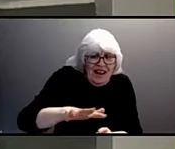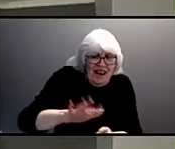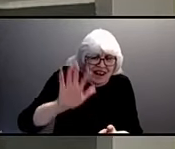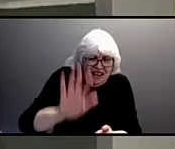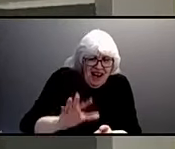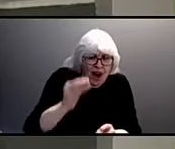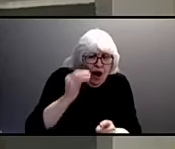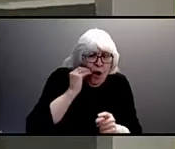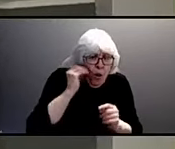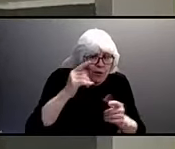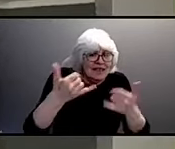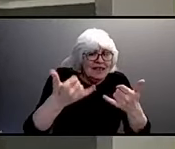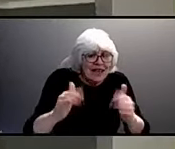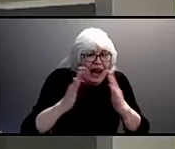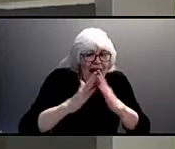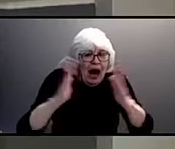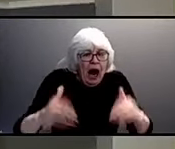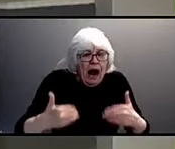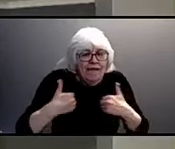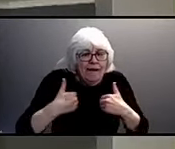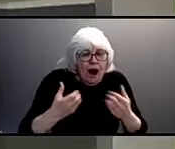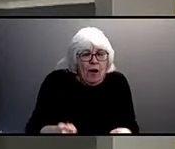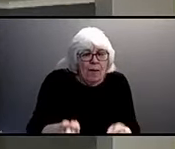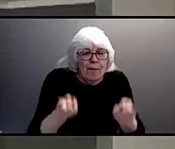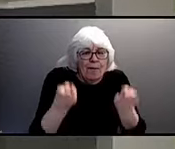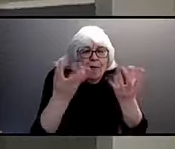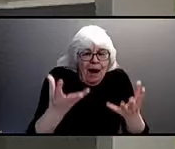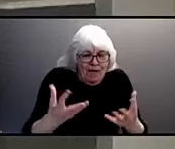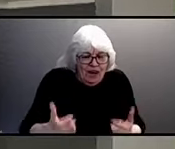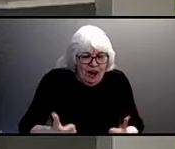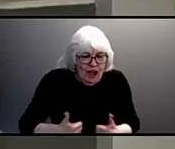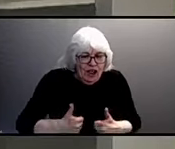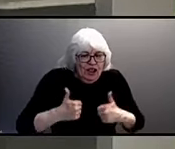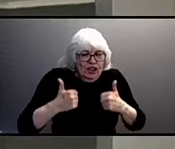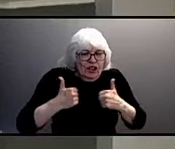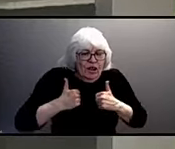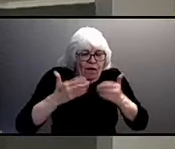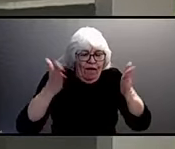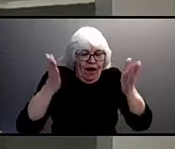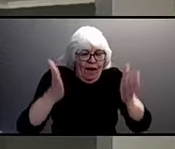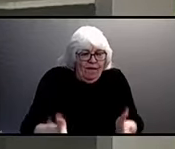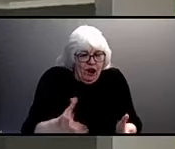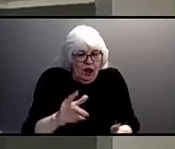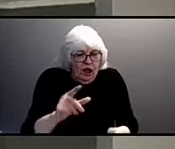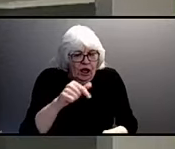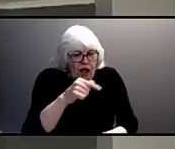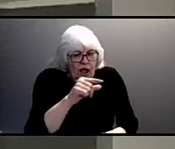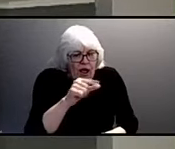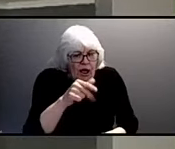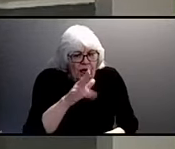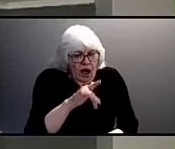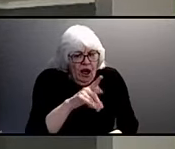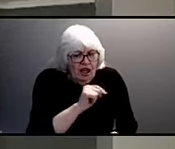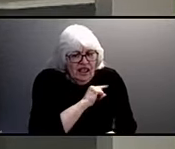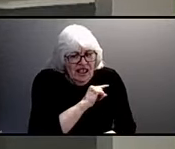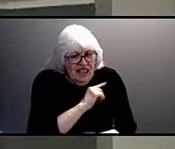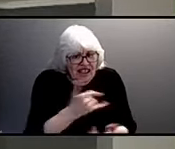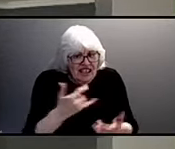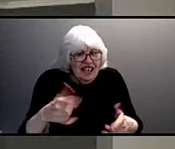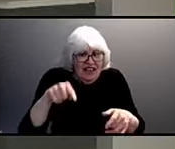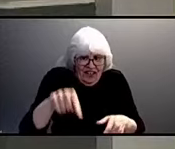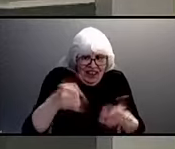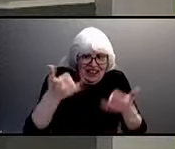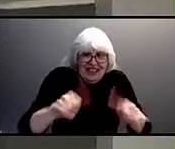survivor guilt, as I call it. So I just, you know, people need to be cognizant that just because your home is still standing doesn't mean that you're not affected. A lot of